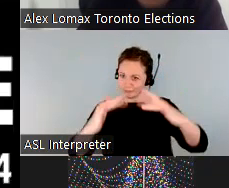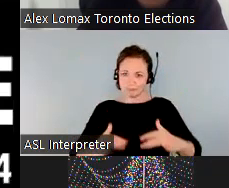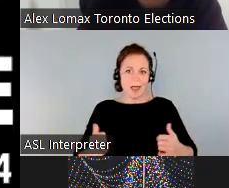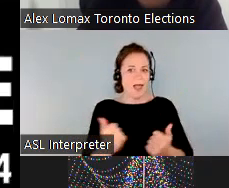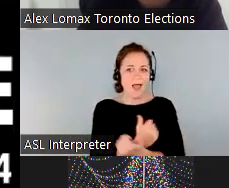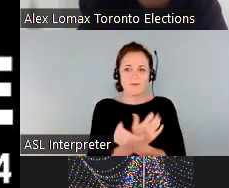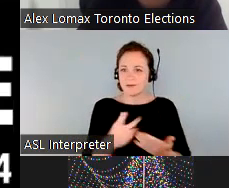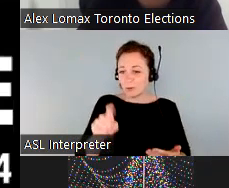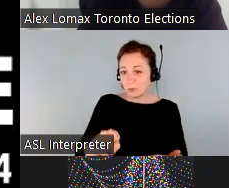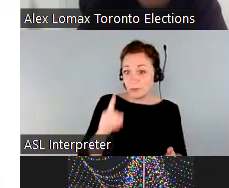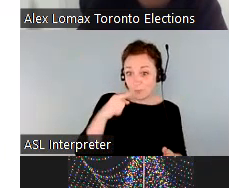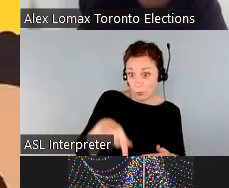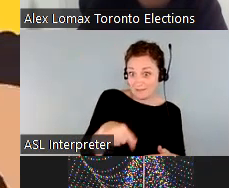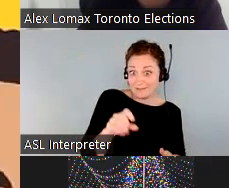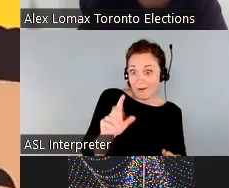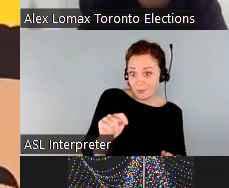October.